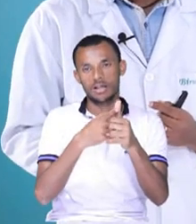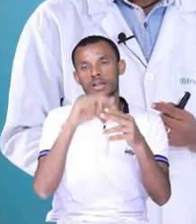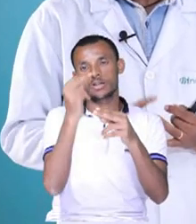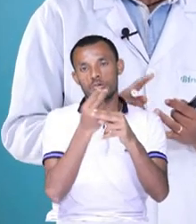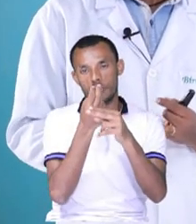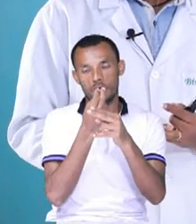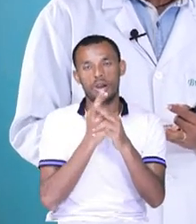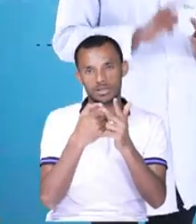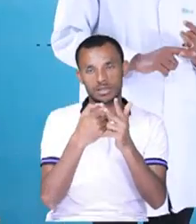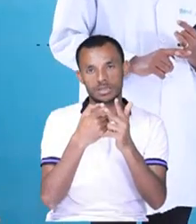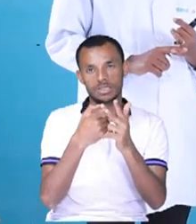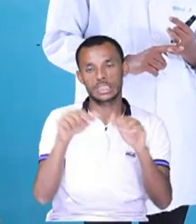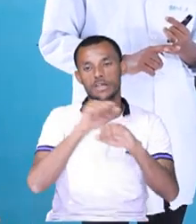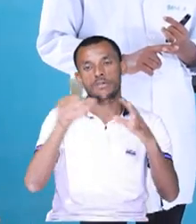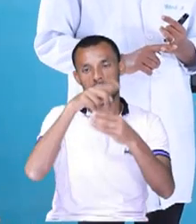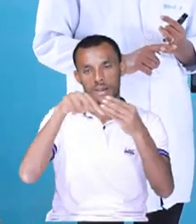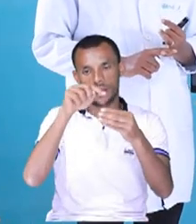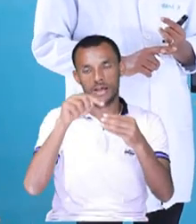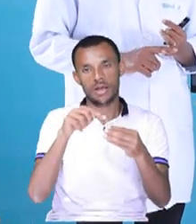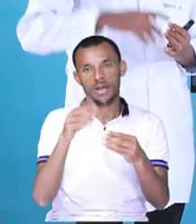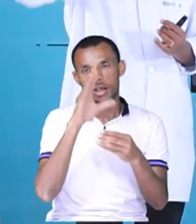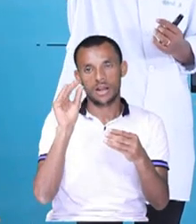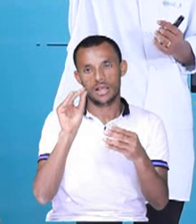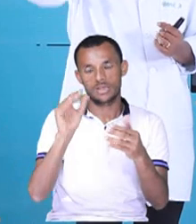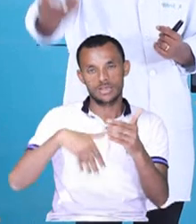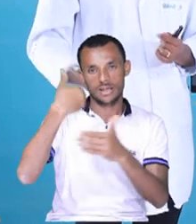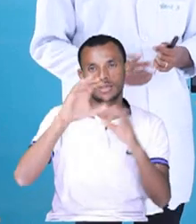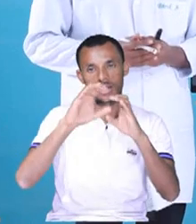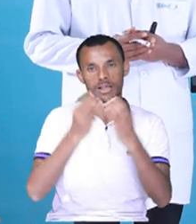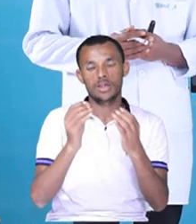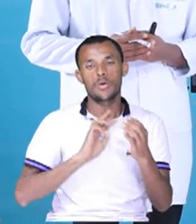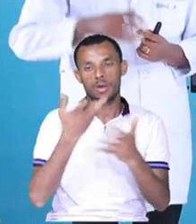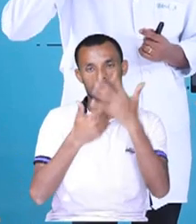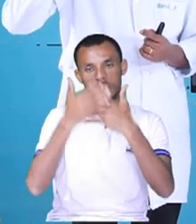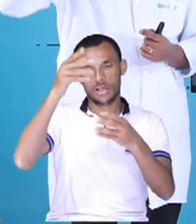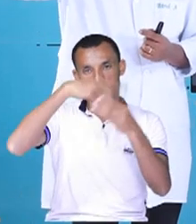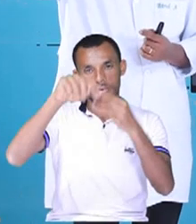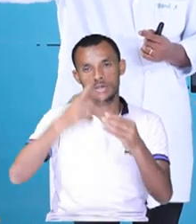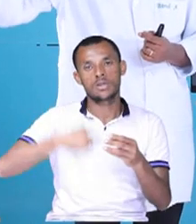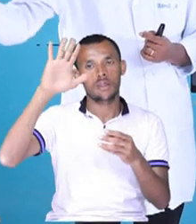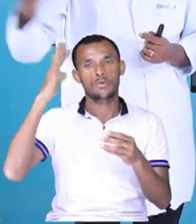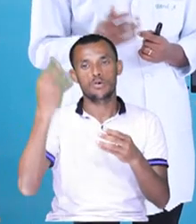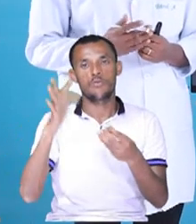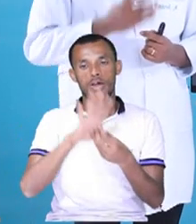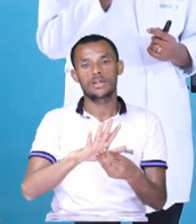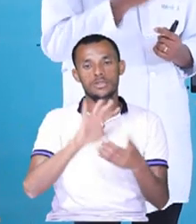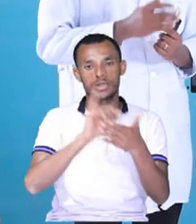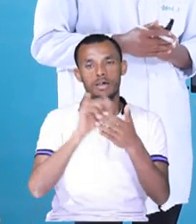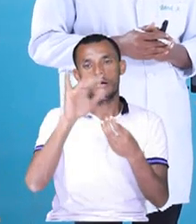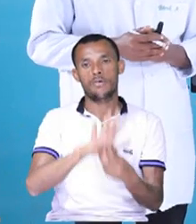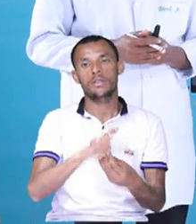of reactant. 2, surface area. And in the next class, discuss about the other types of factors that